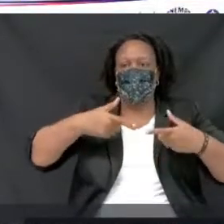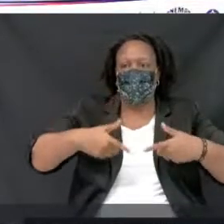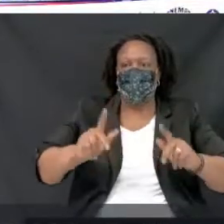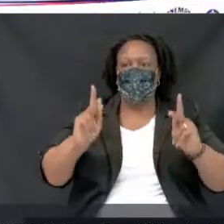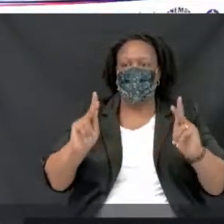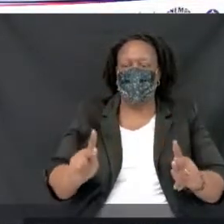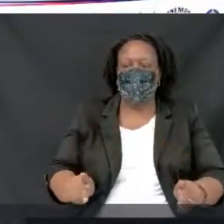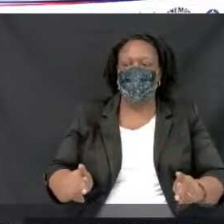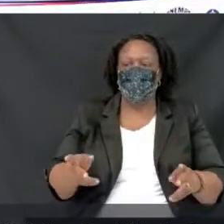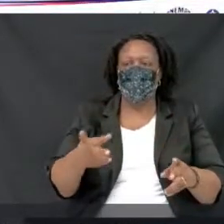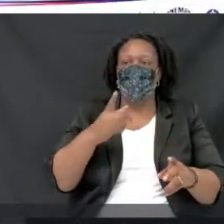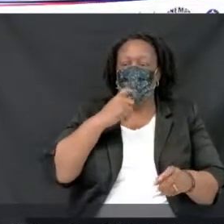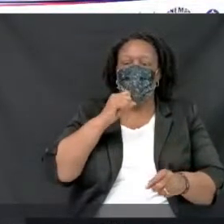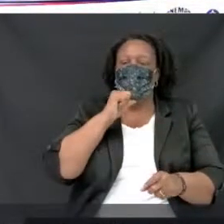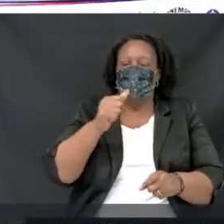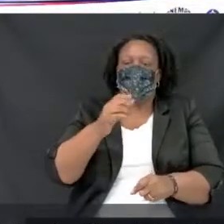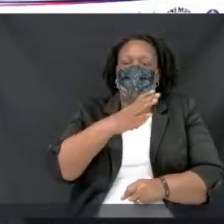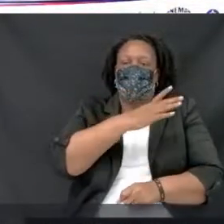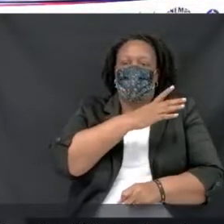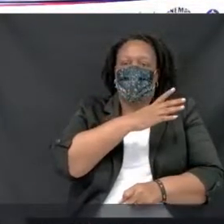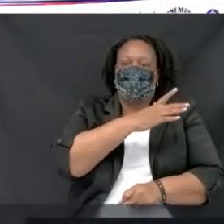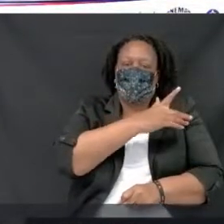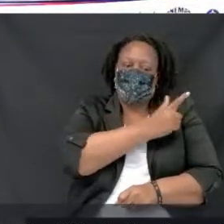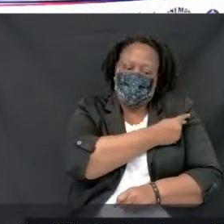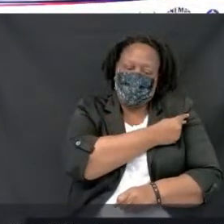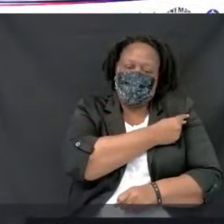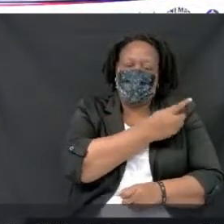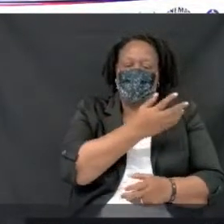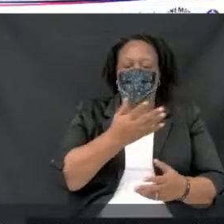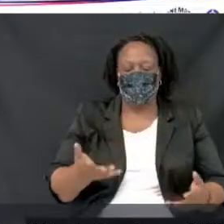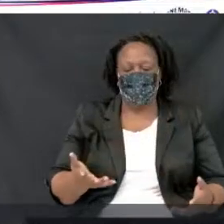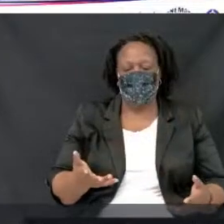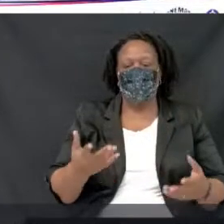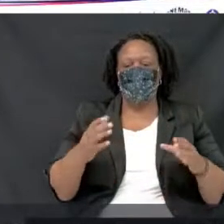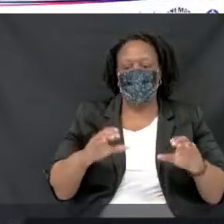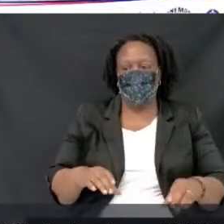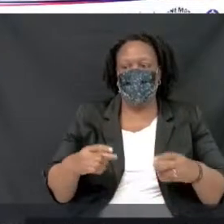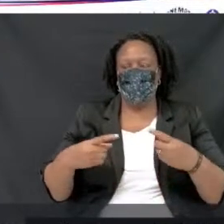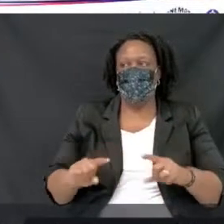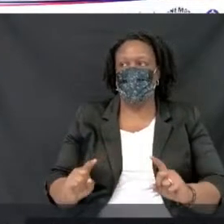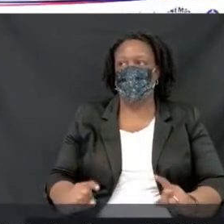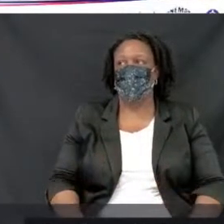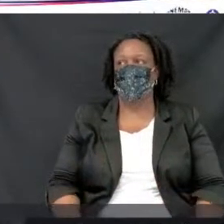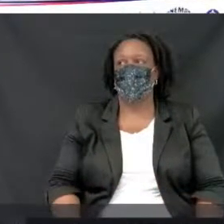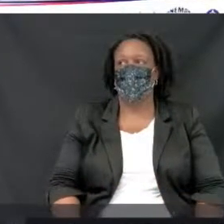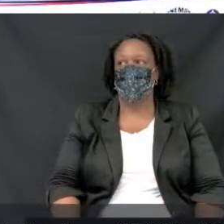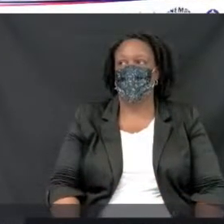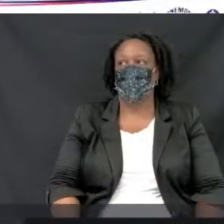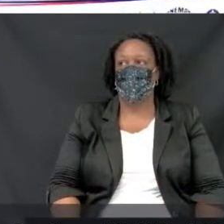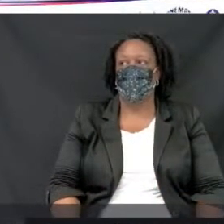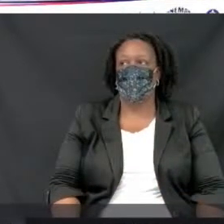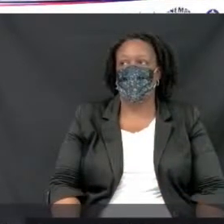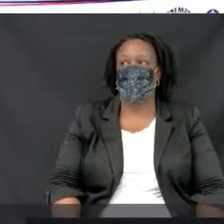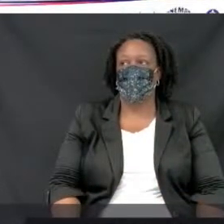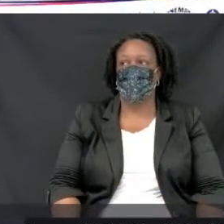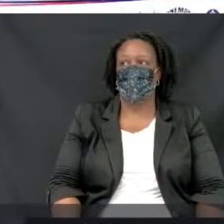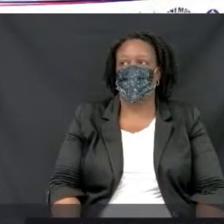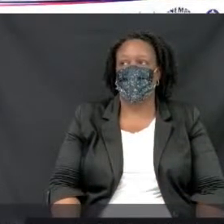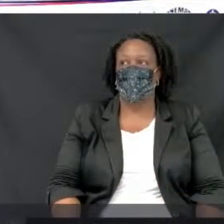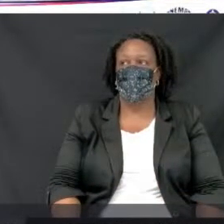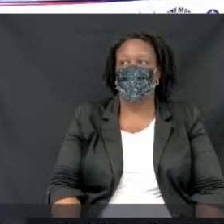I think when Mr. Abdias was giving his presentation, he said that he saw one member of the team